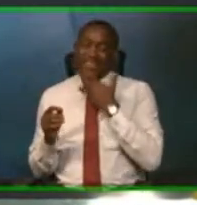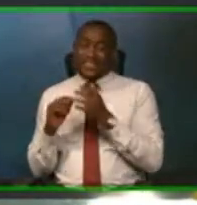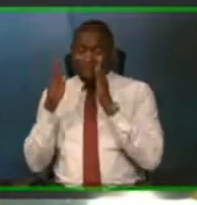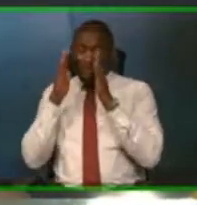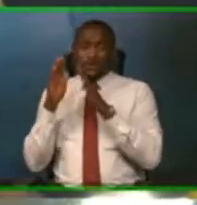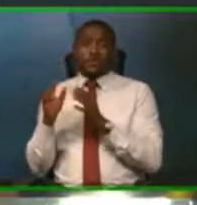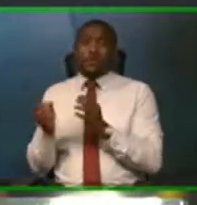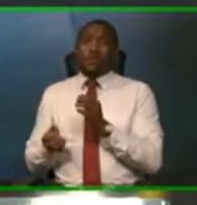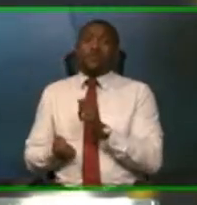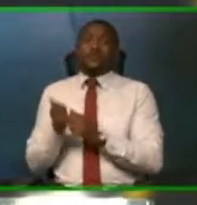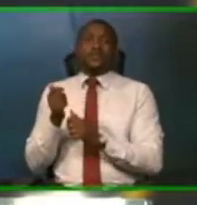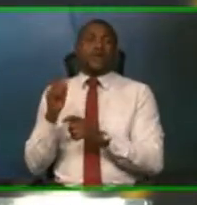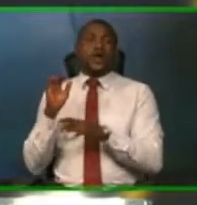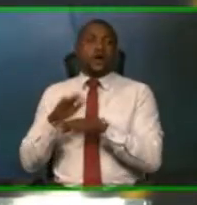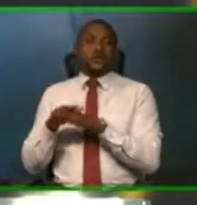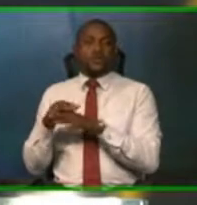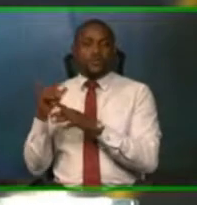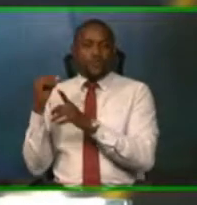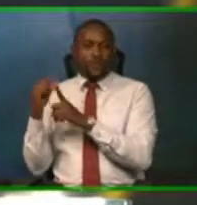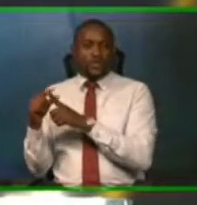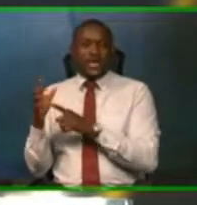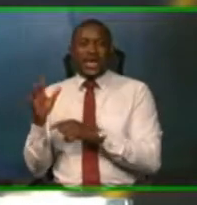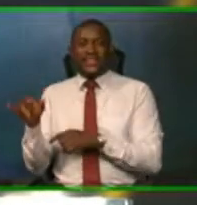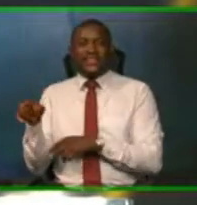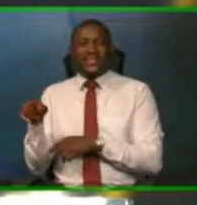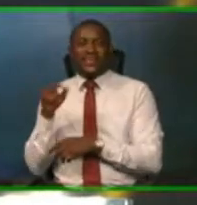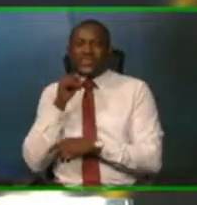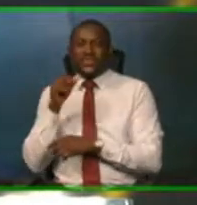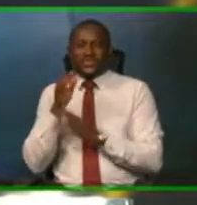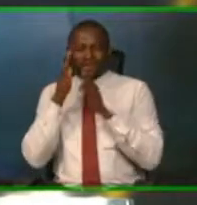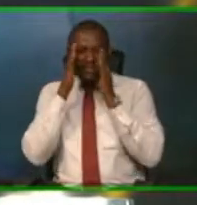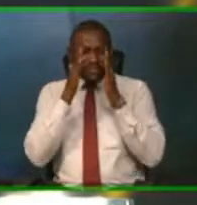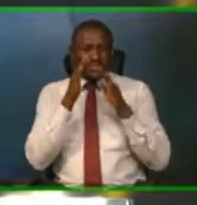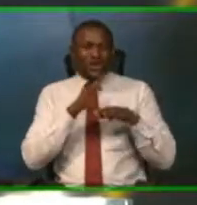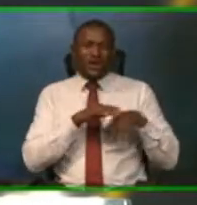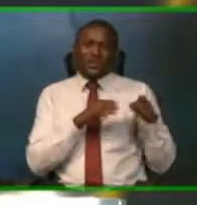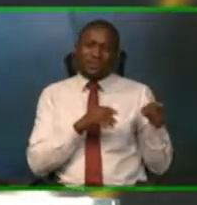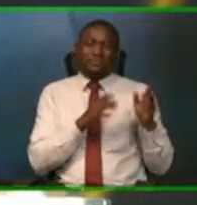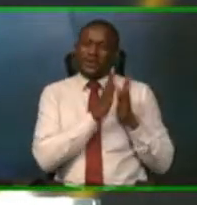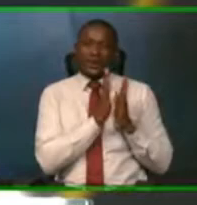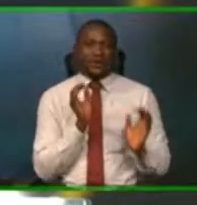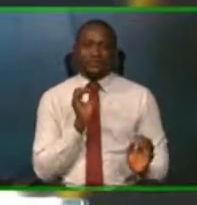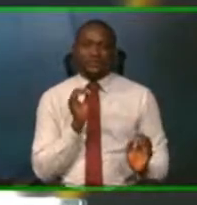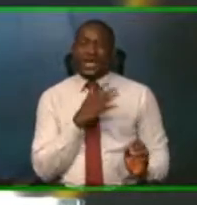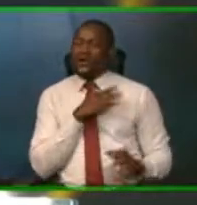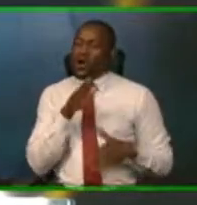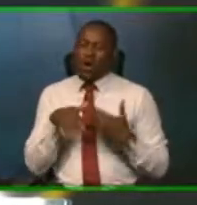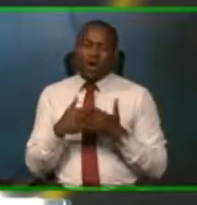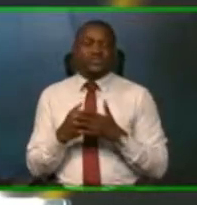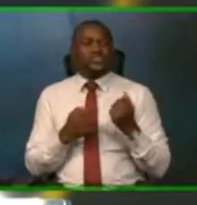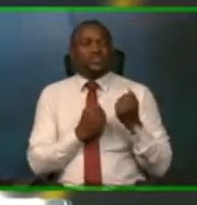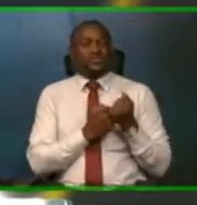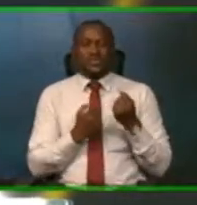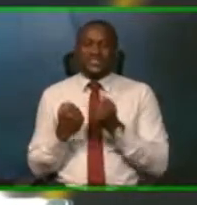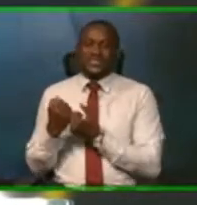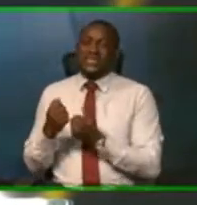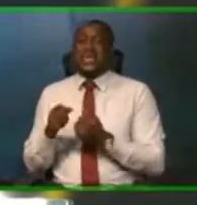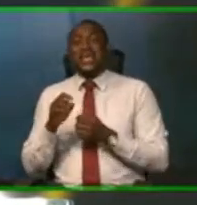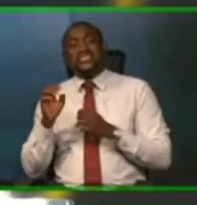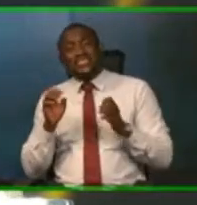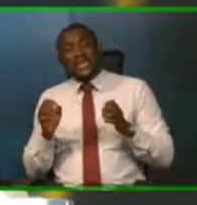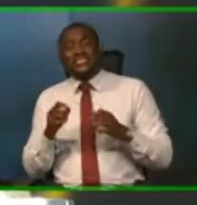and may seem to not pay attention to the ministry of prayer and all the supporting spiritual